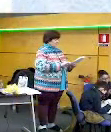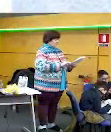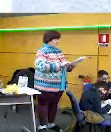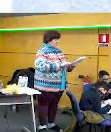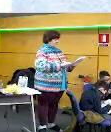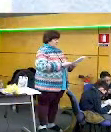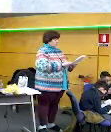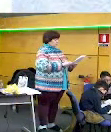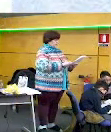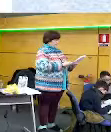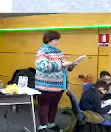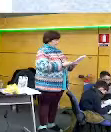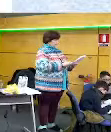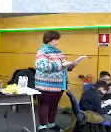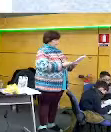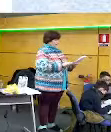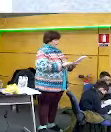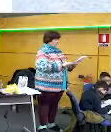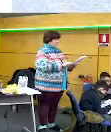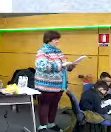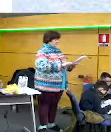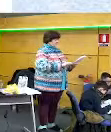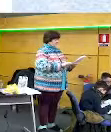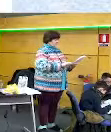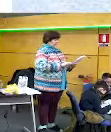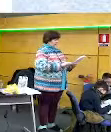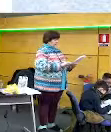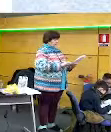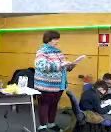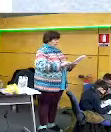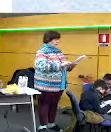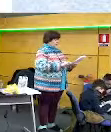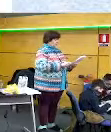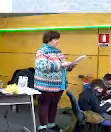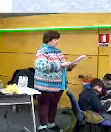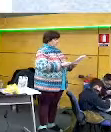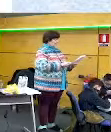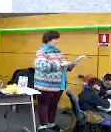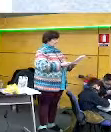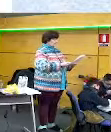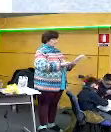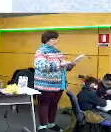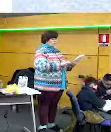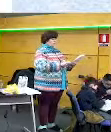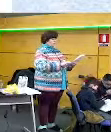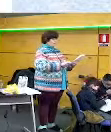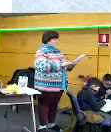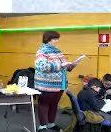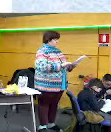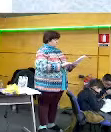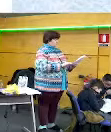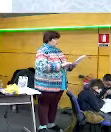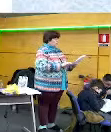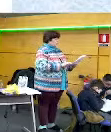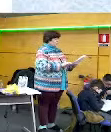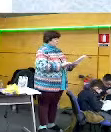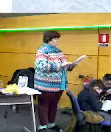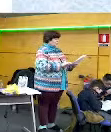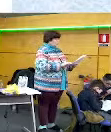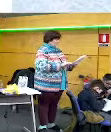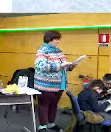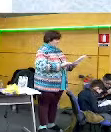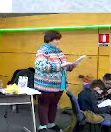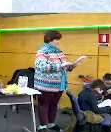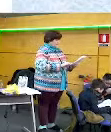gobble, clang, tweet, sputter, tick-tock, growl, crackle, chirp, boom,